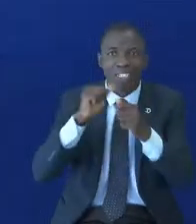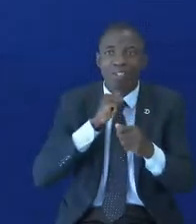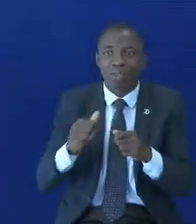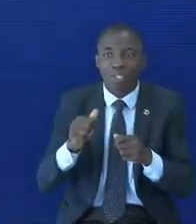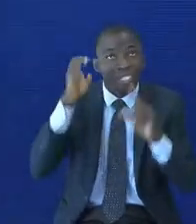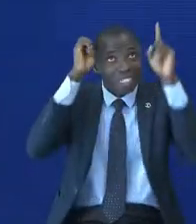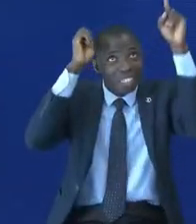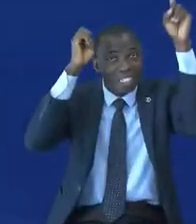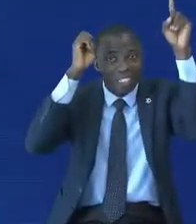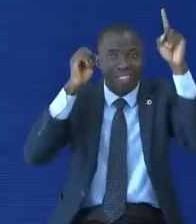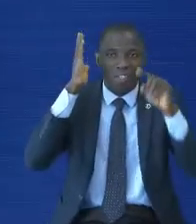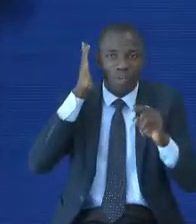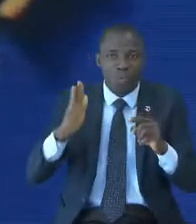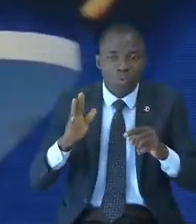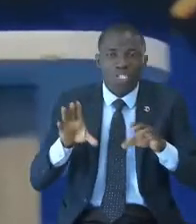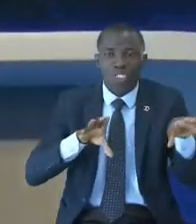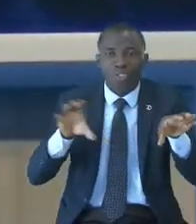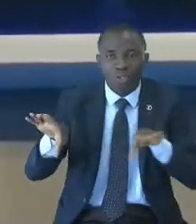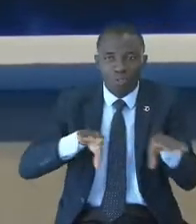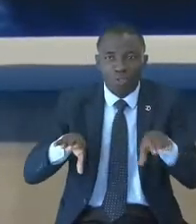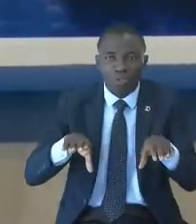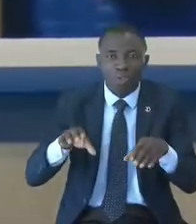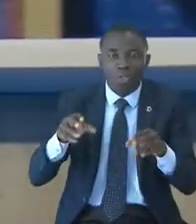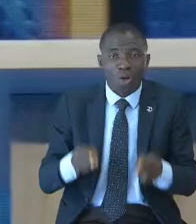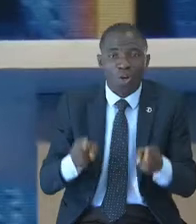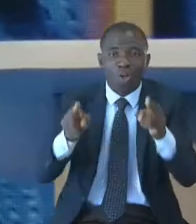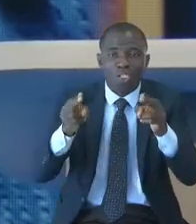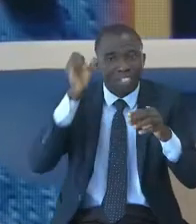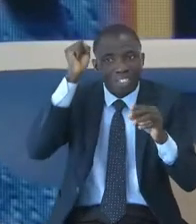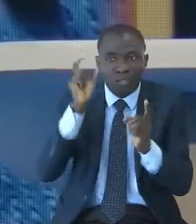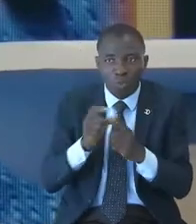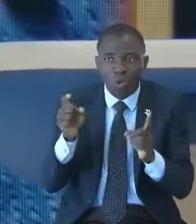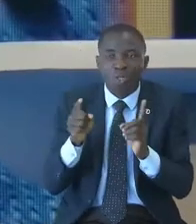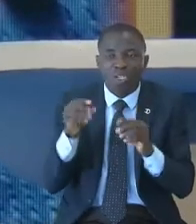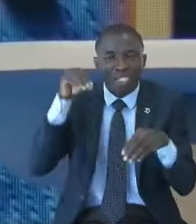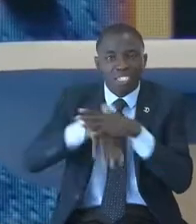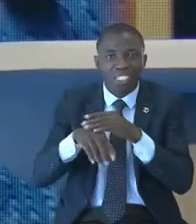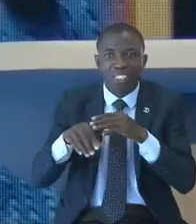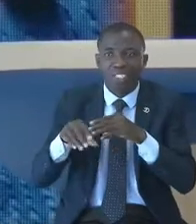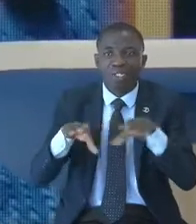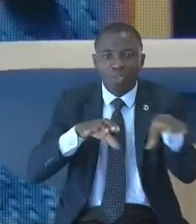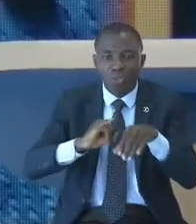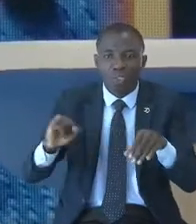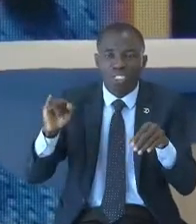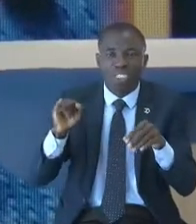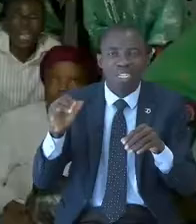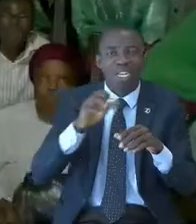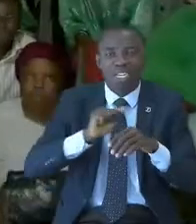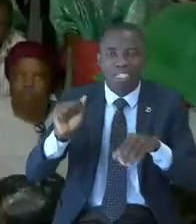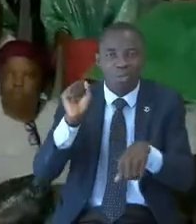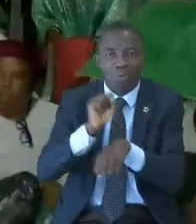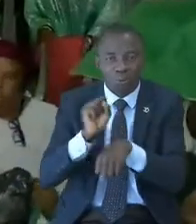He will hasten his word. A performance will come to your life tonight